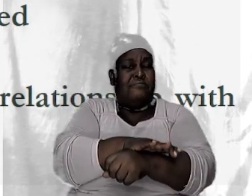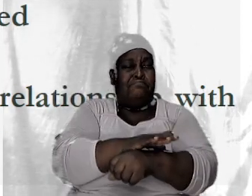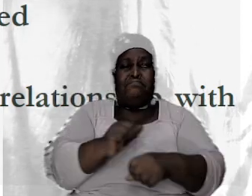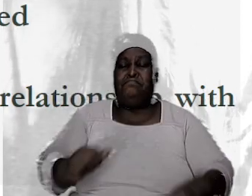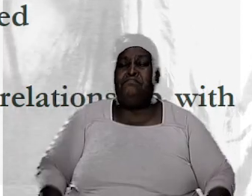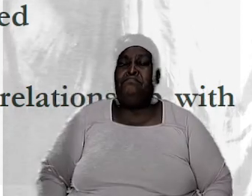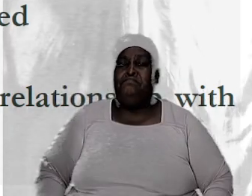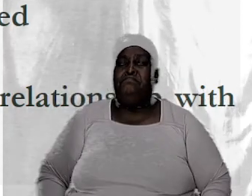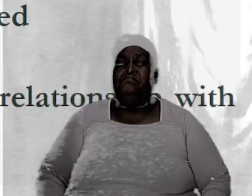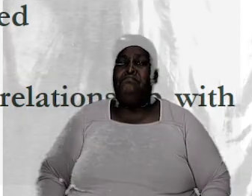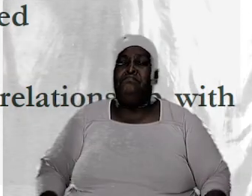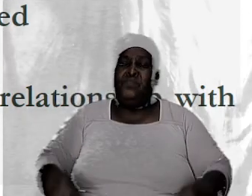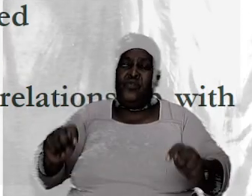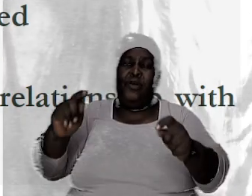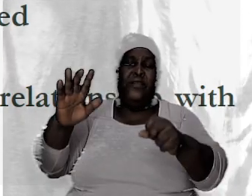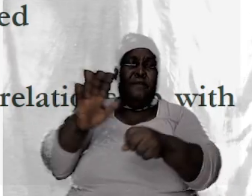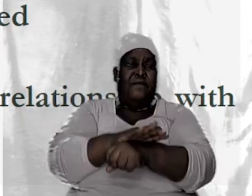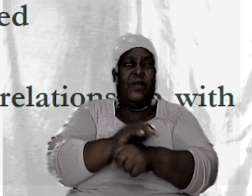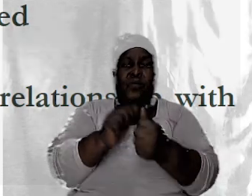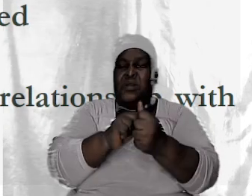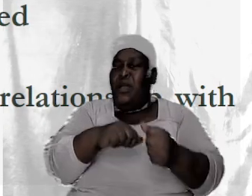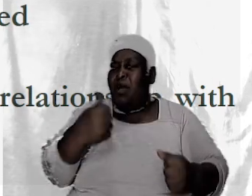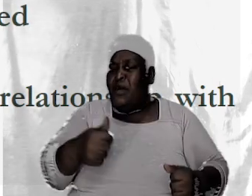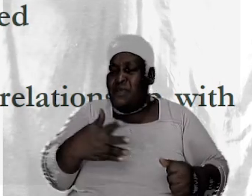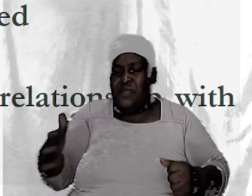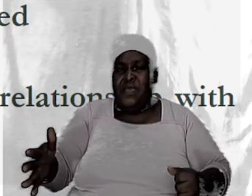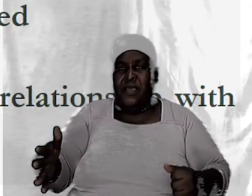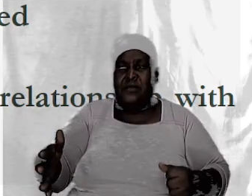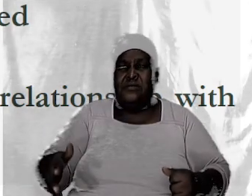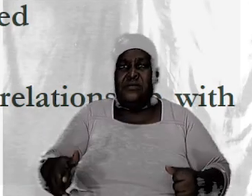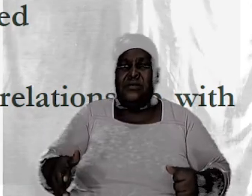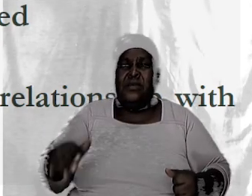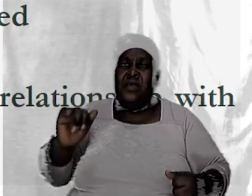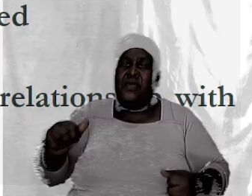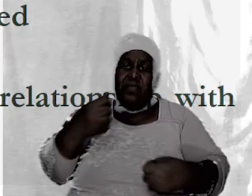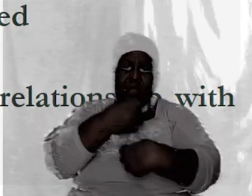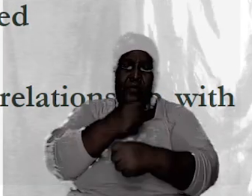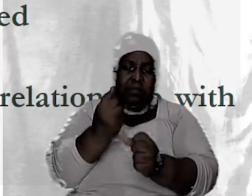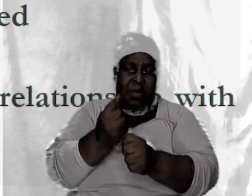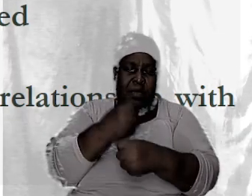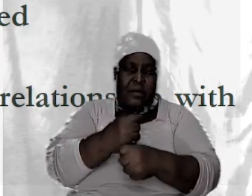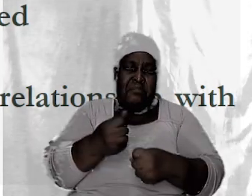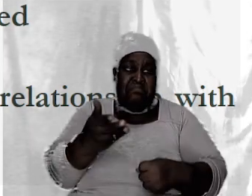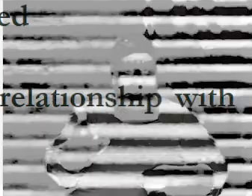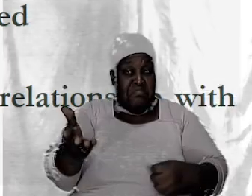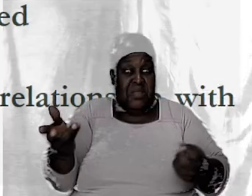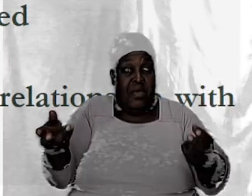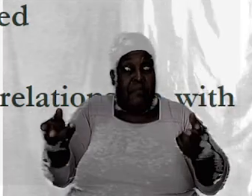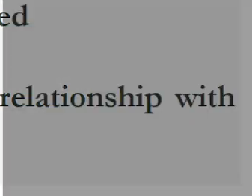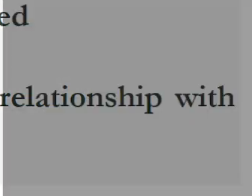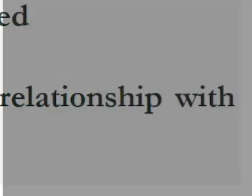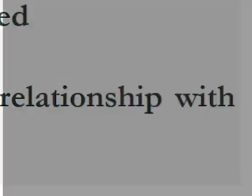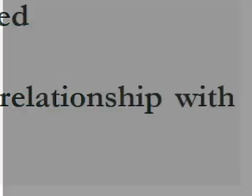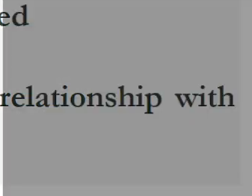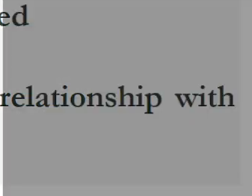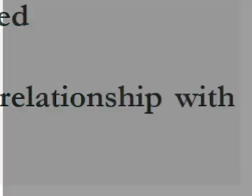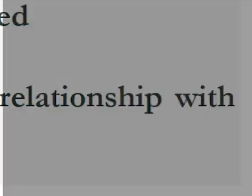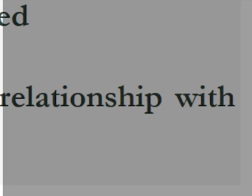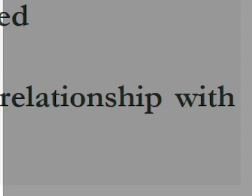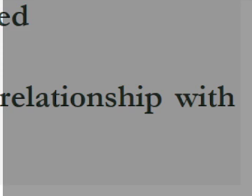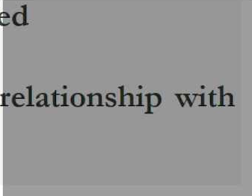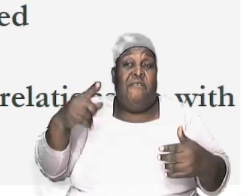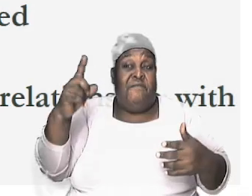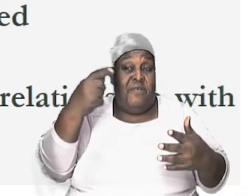they're trying to fill it with other things that they think will make them happy. Firstly, I think that she had gone from man to man